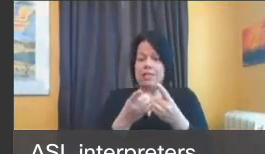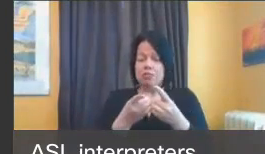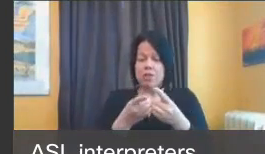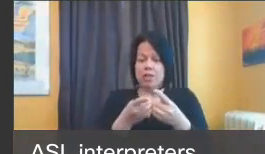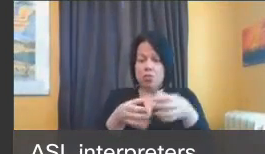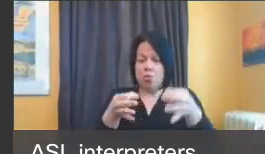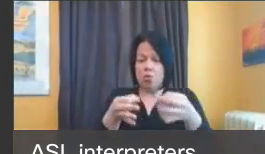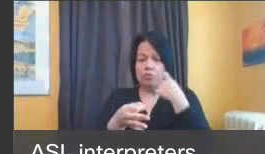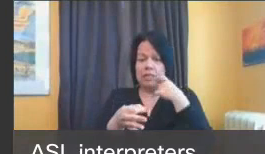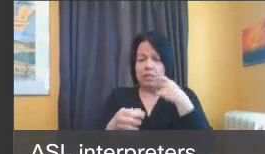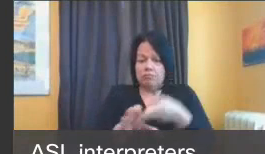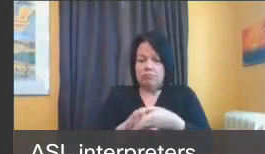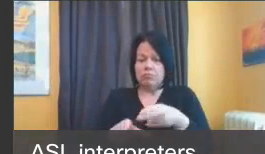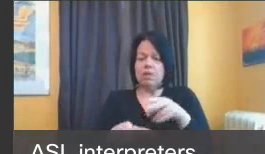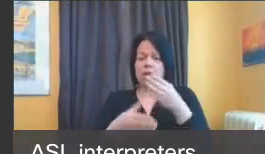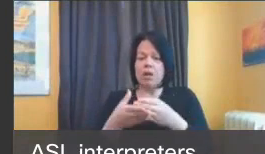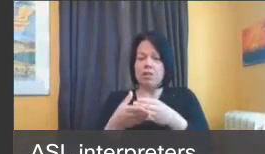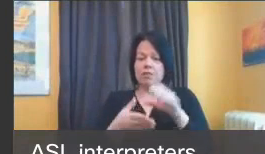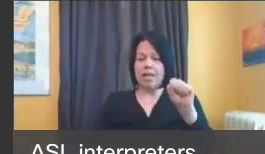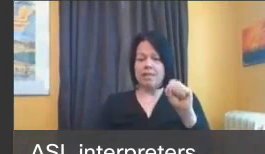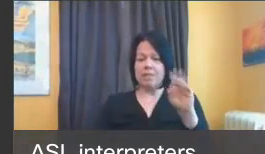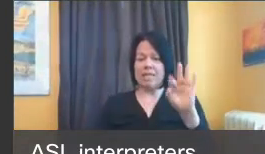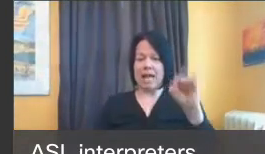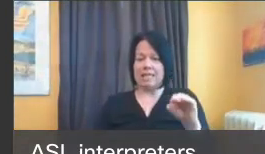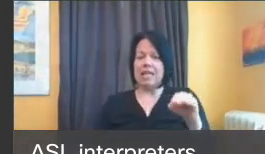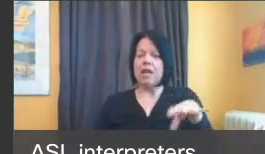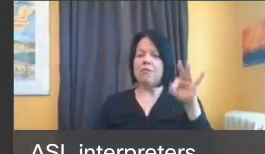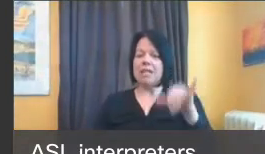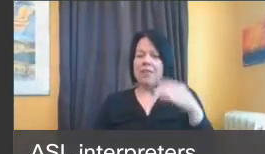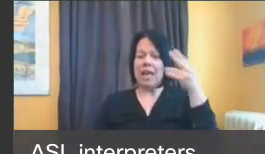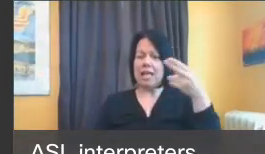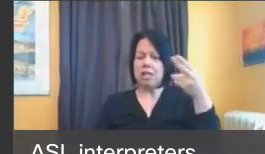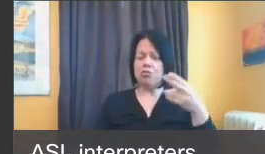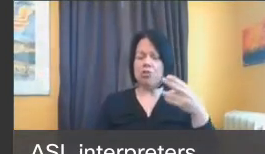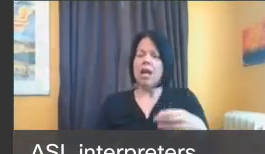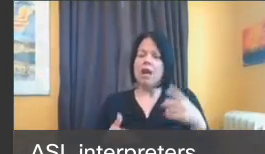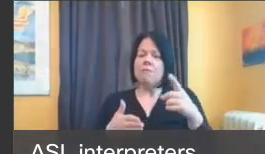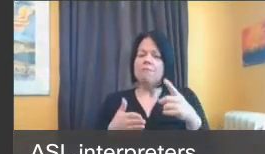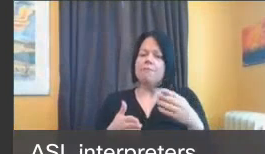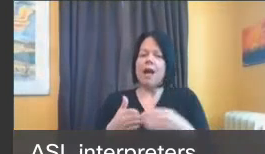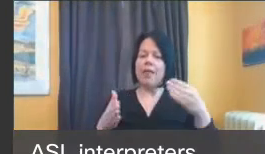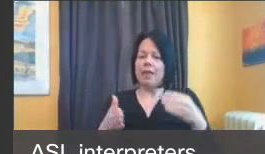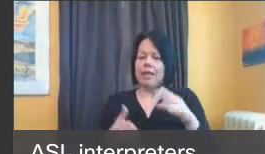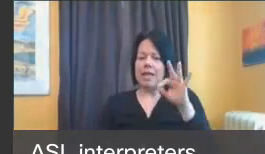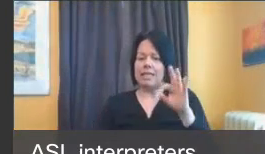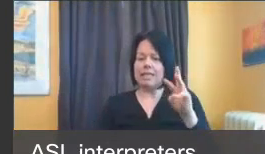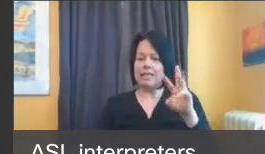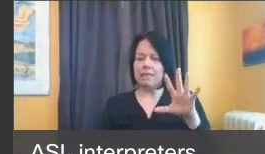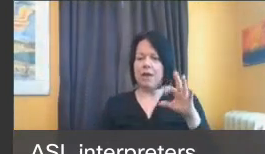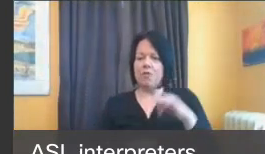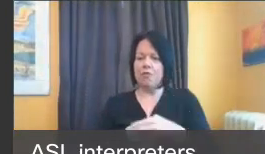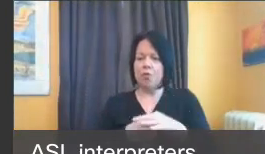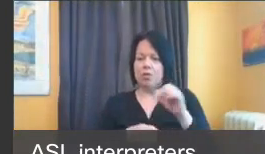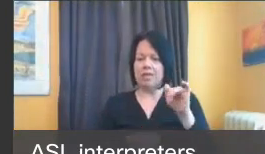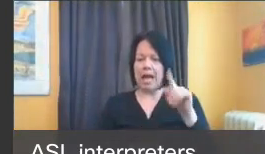of SB 90, finding this history pertinent in determining that the law violated the Voting Rights Act of 1965, as well as the